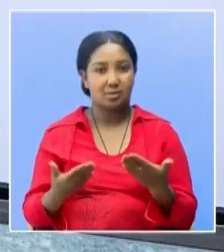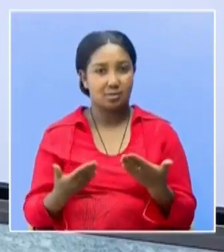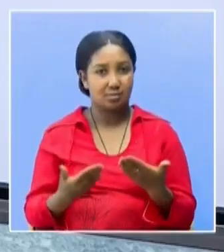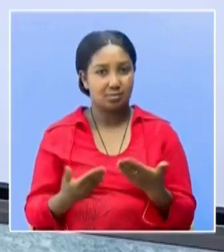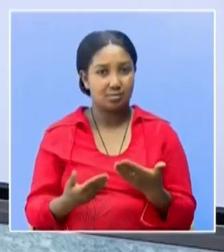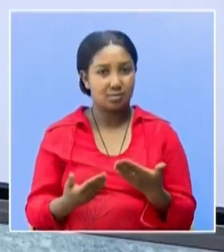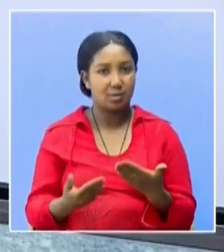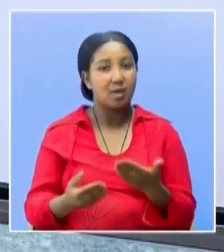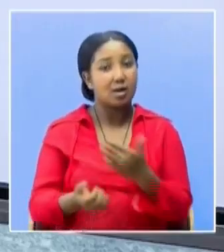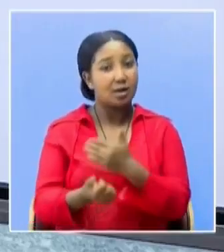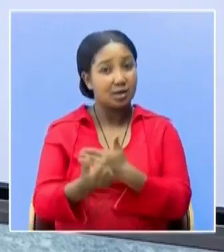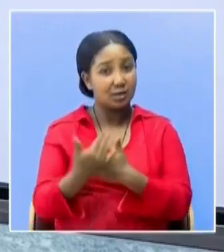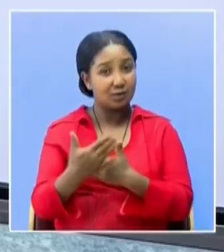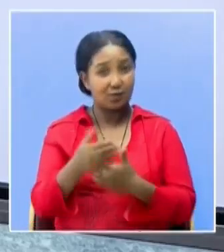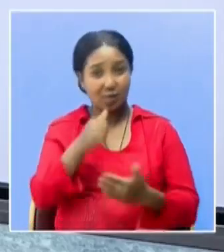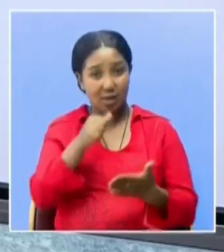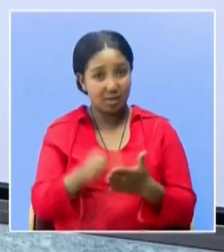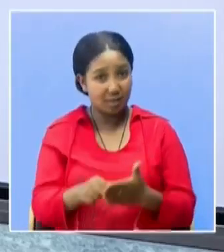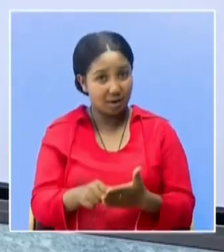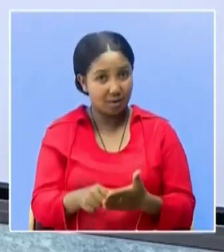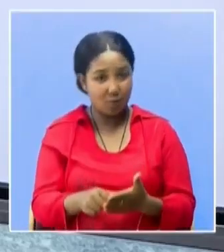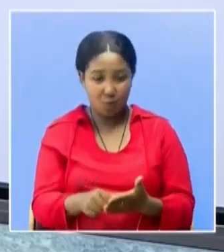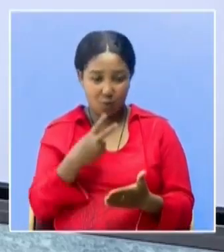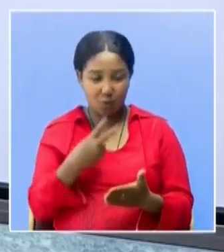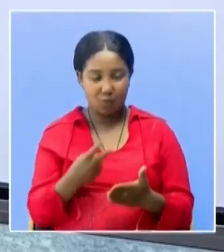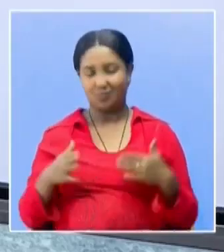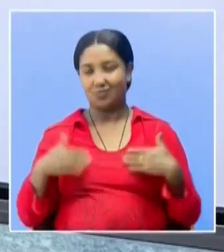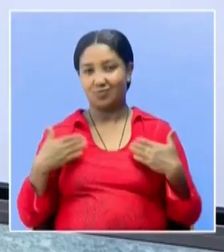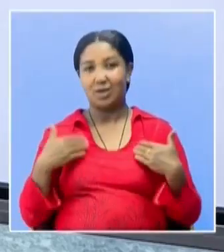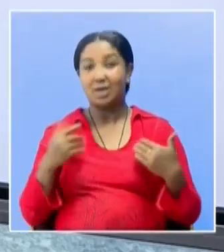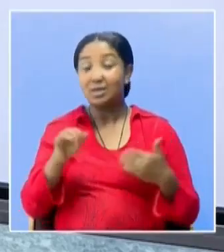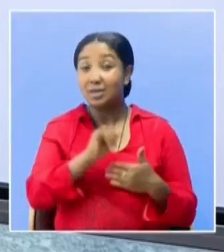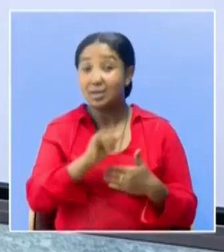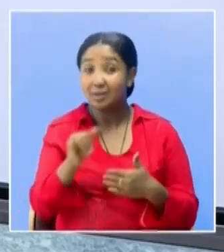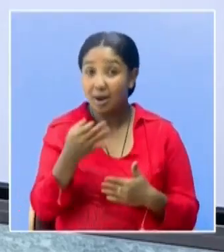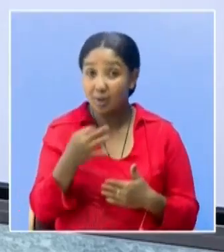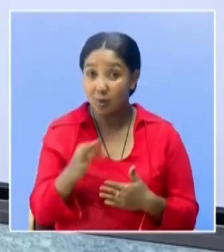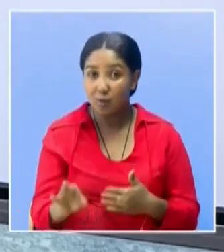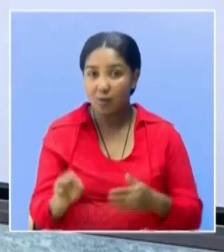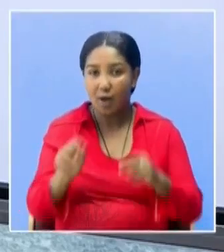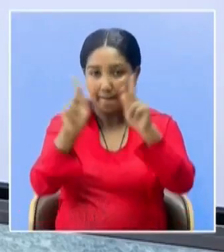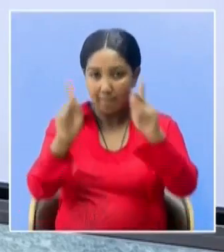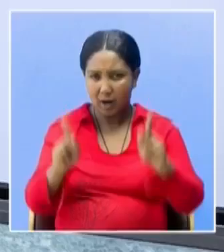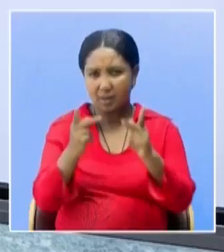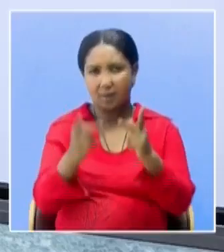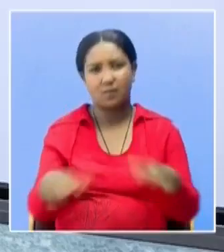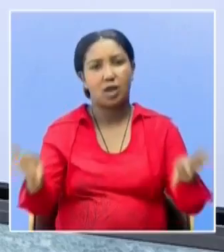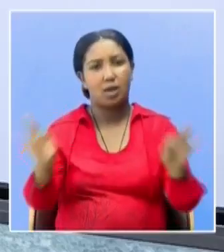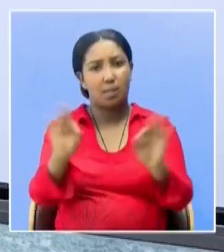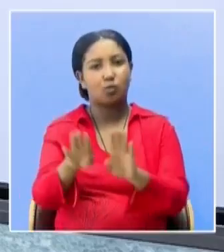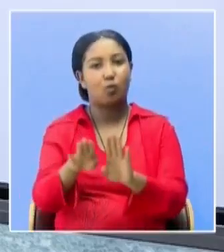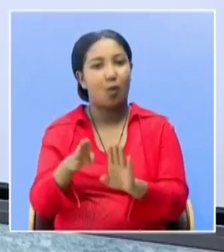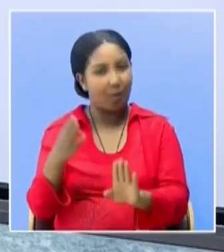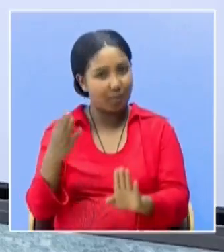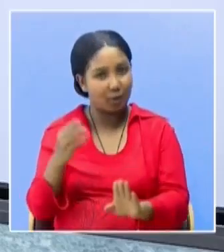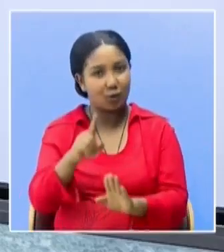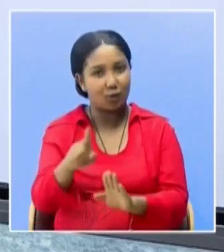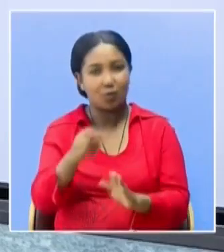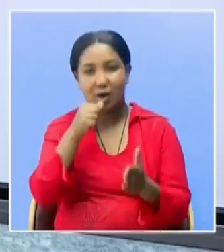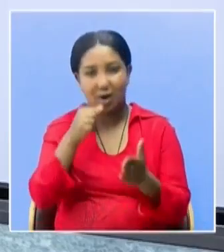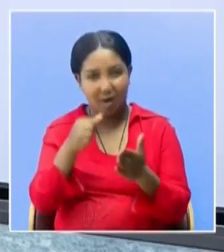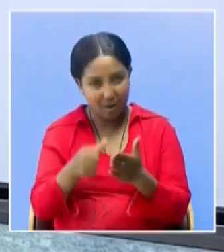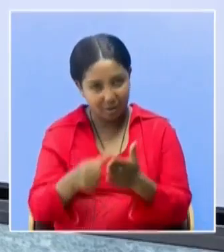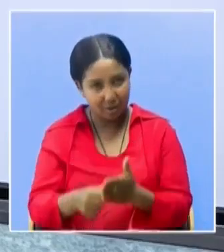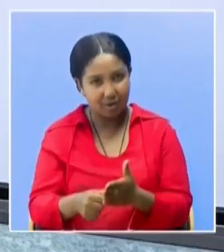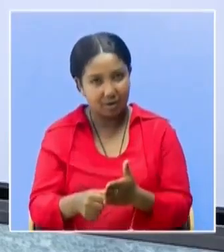received your letter. That impressed me a lot, you see? So such kind of paragraphs are very important to open your letter. At the same